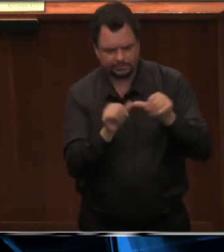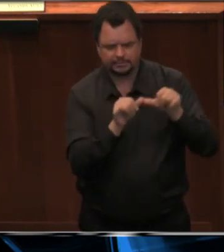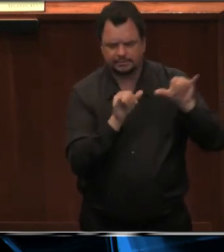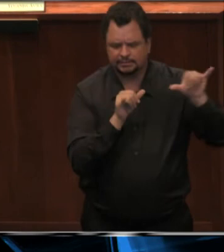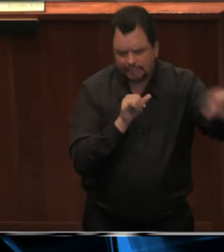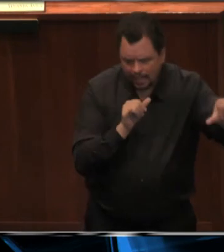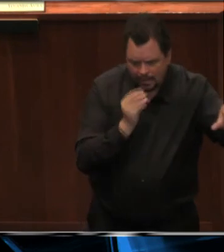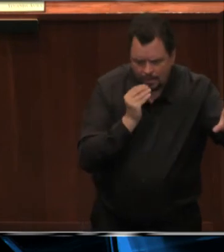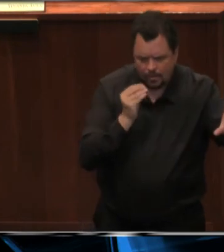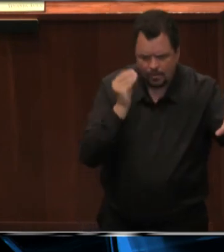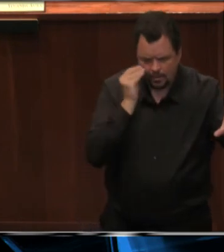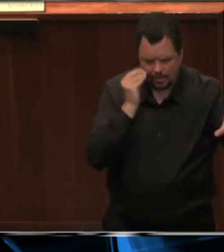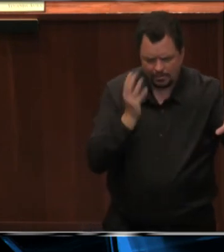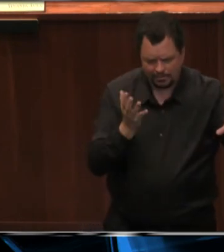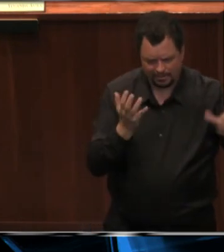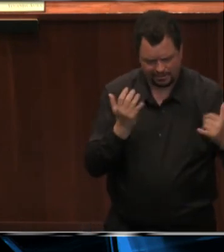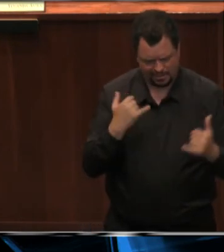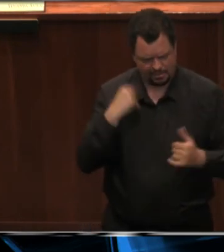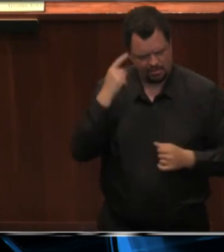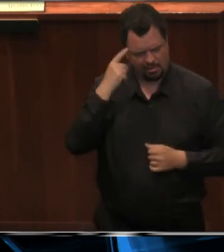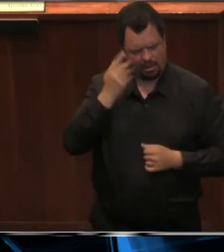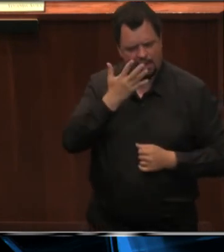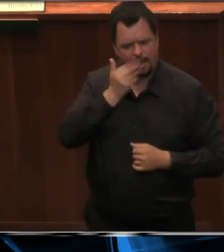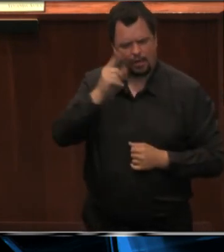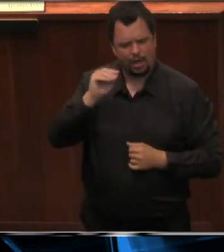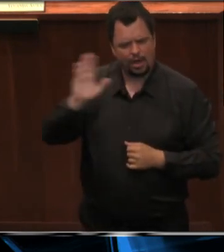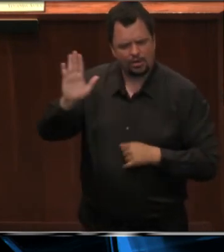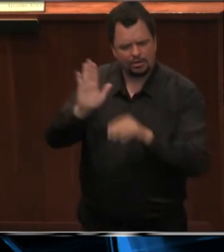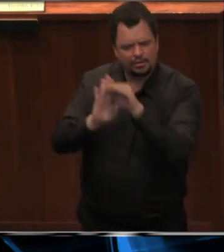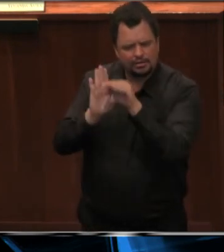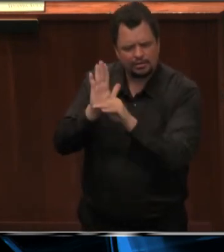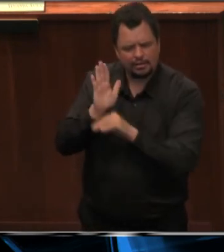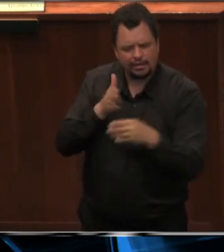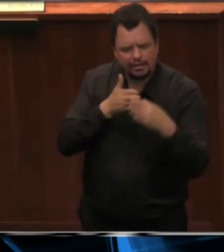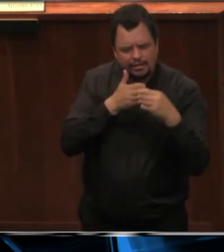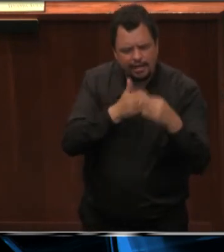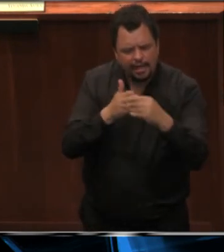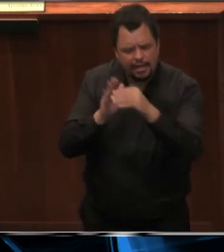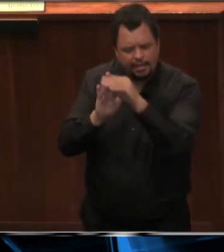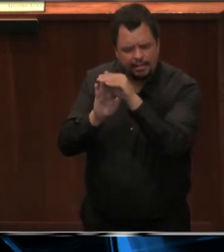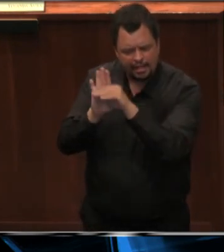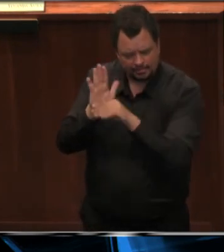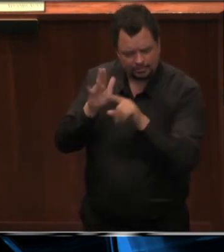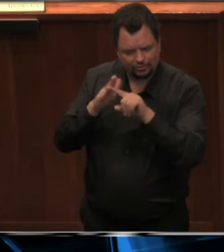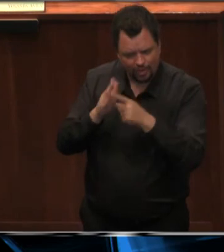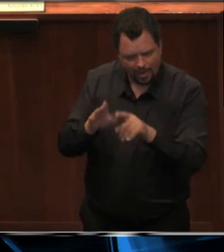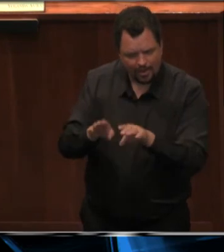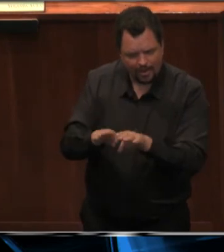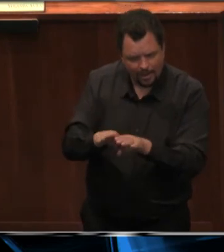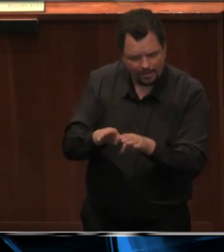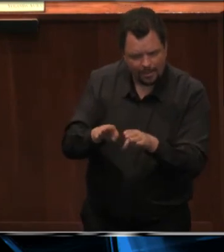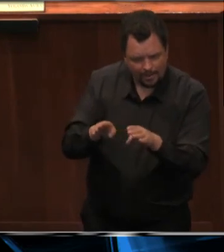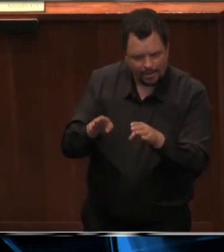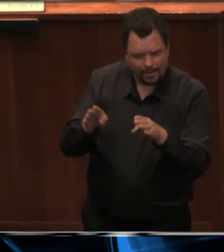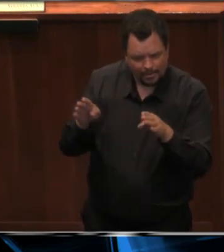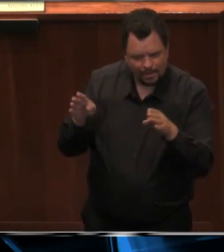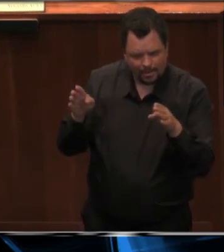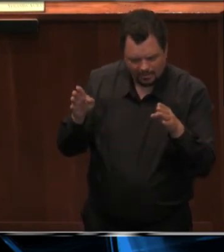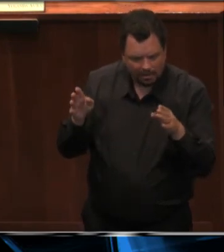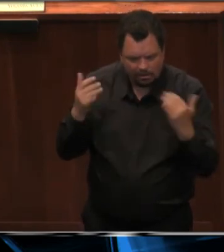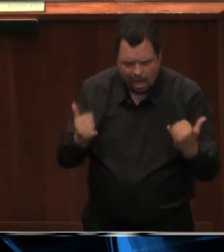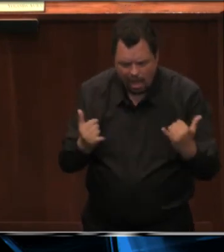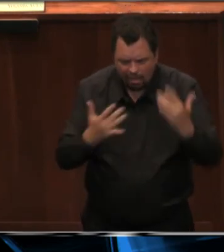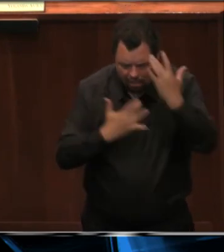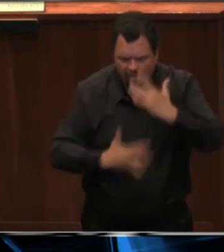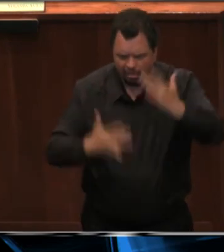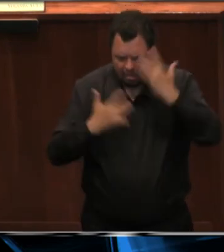Colorado with an intelligent plan to start online and then gradually open when the virus isn't on an upward dangerous trend. As a result,